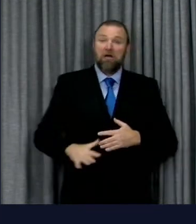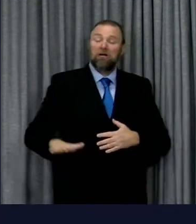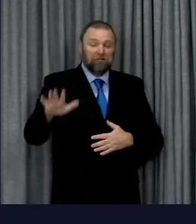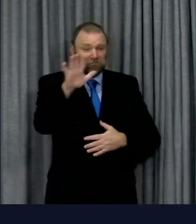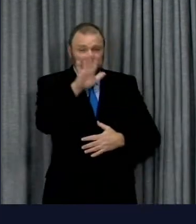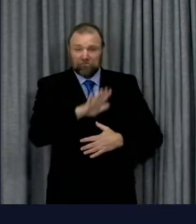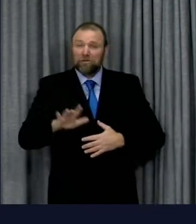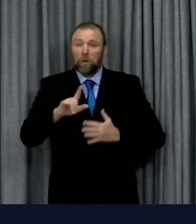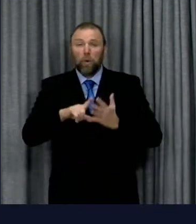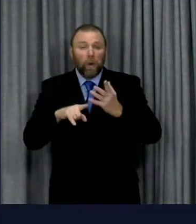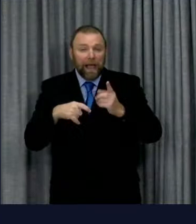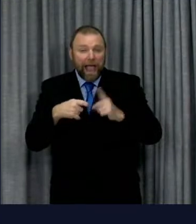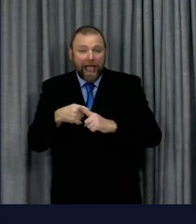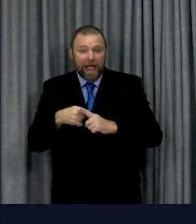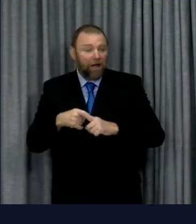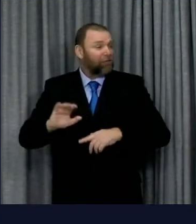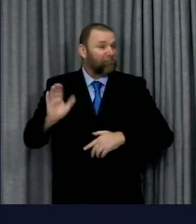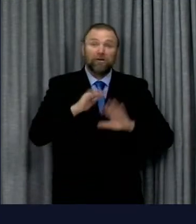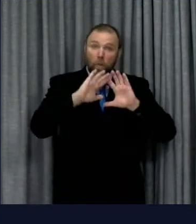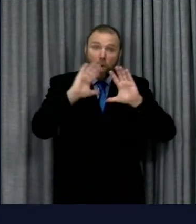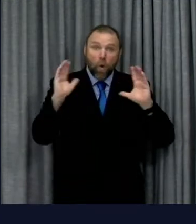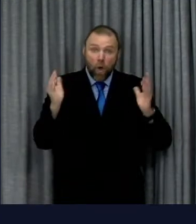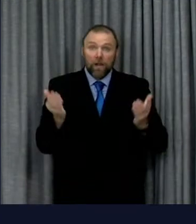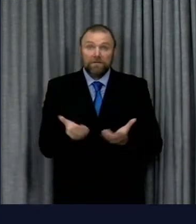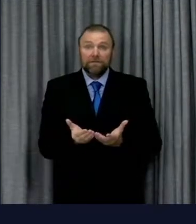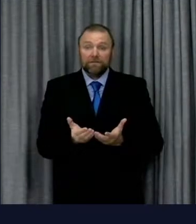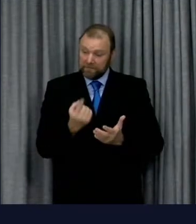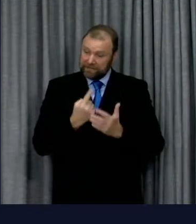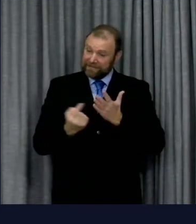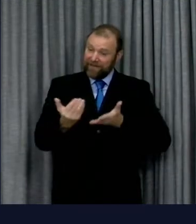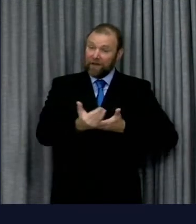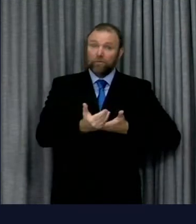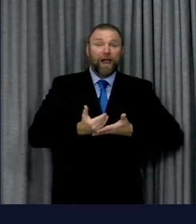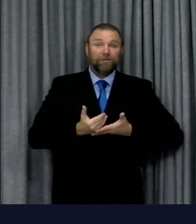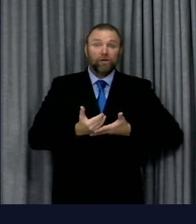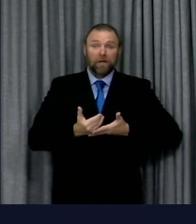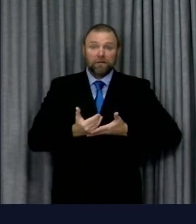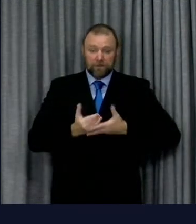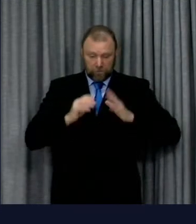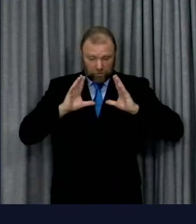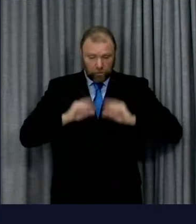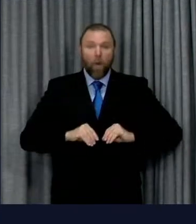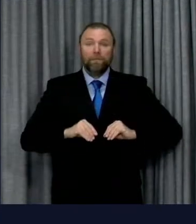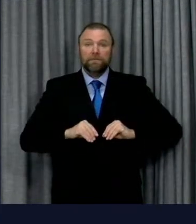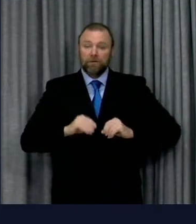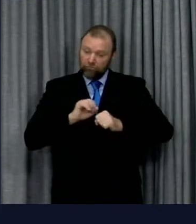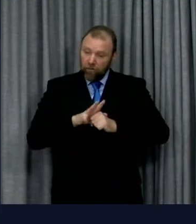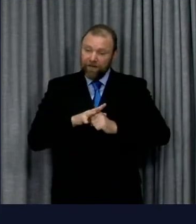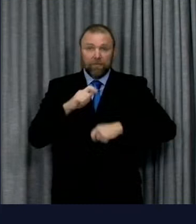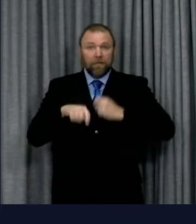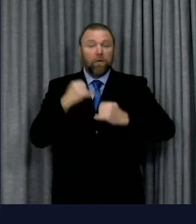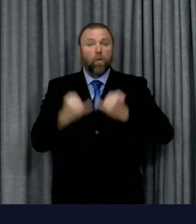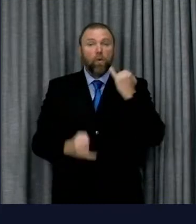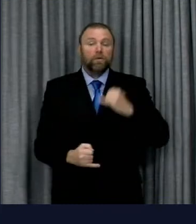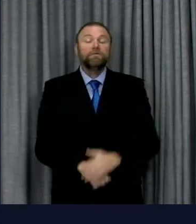world has been put in place to prevent coronavirus from being an even worse experience than it has.